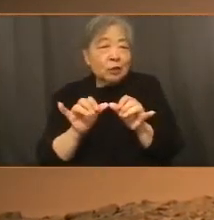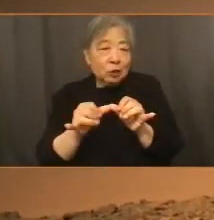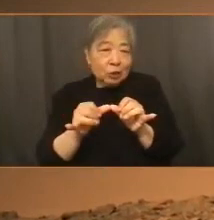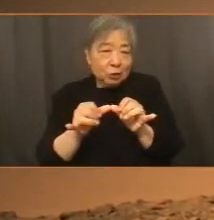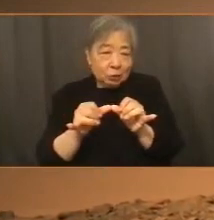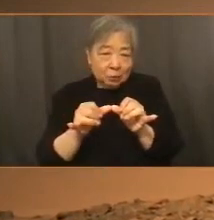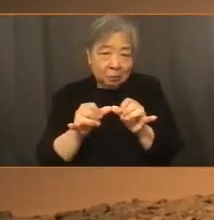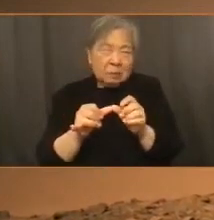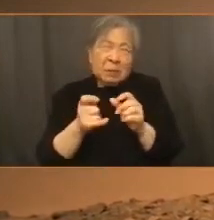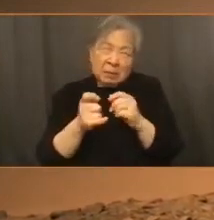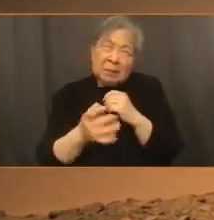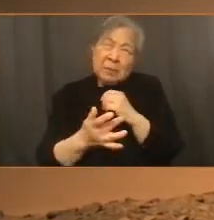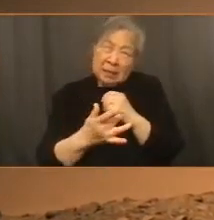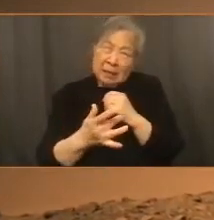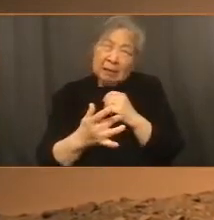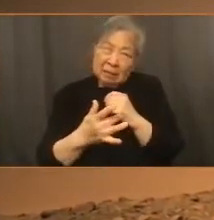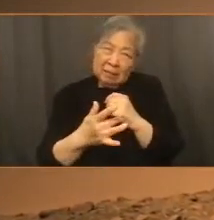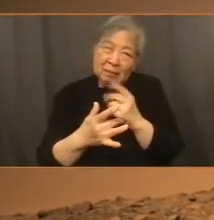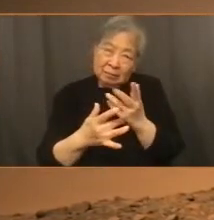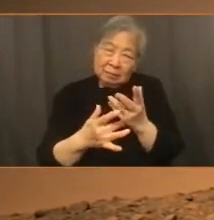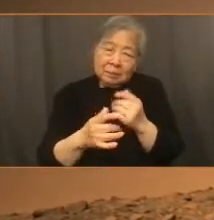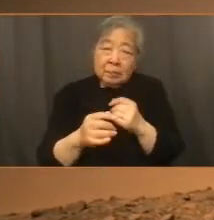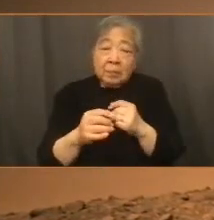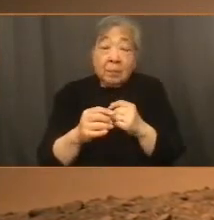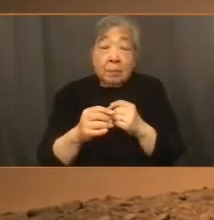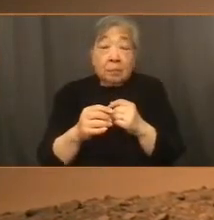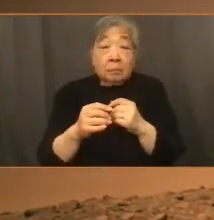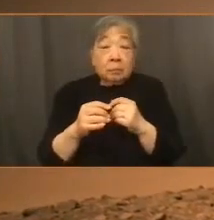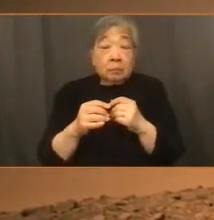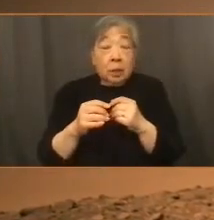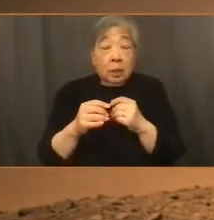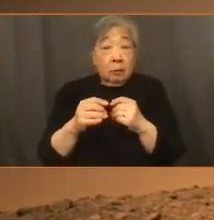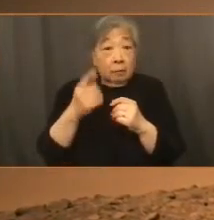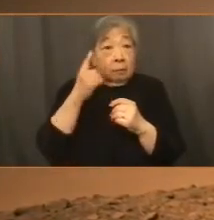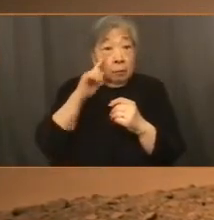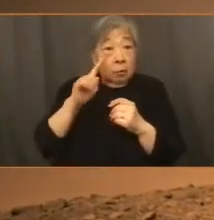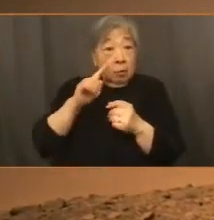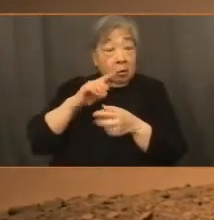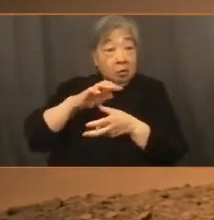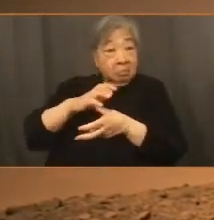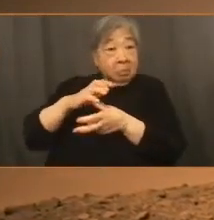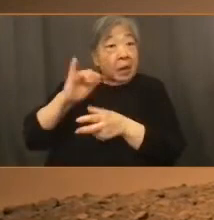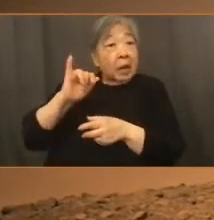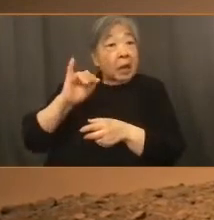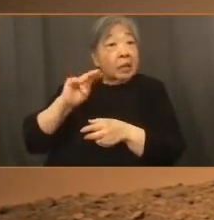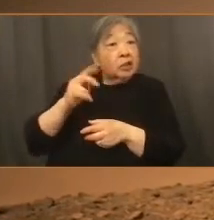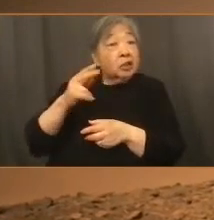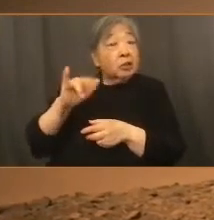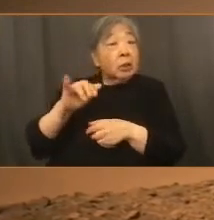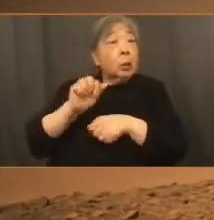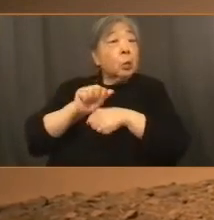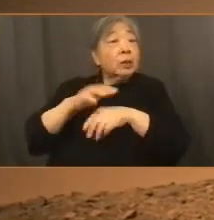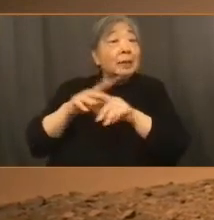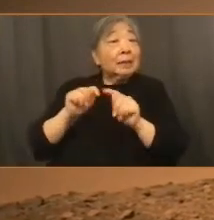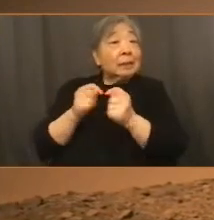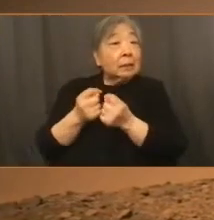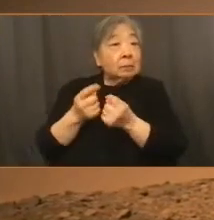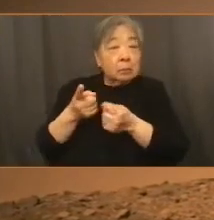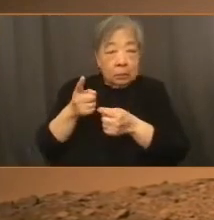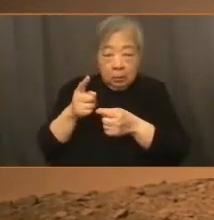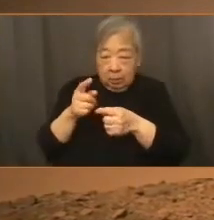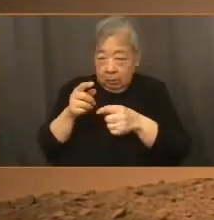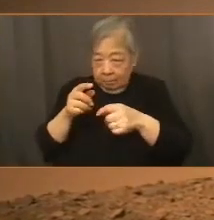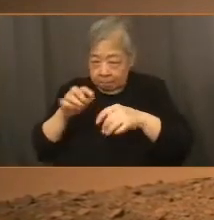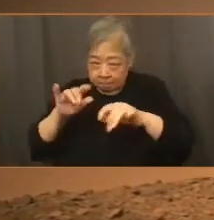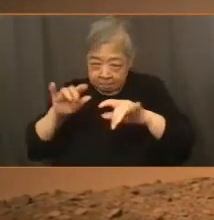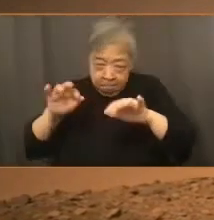technical too. So on Ingenuity, I worked on the team that developed the flight control algorithms